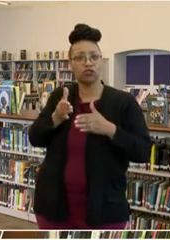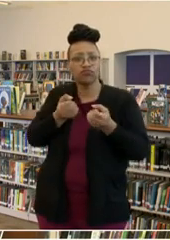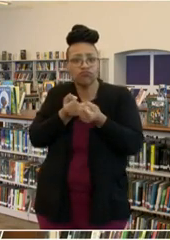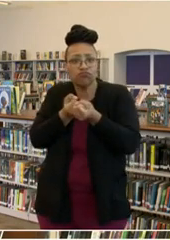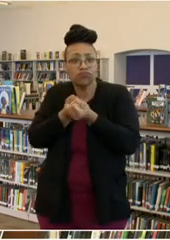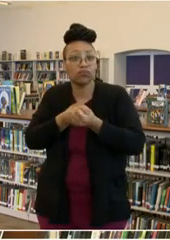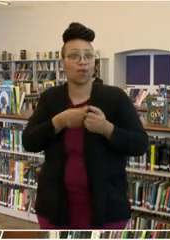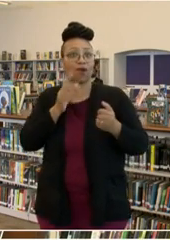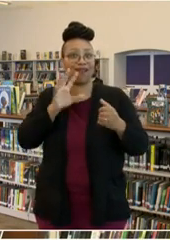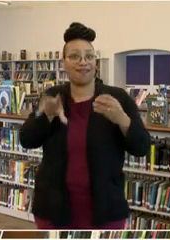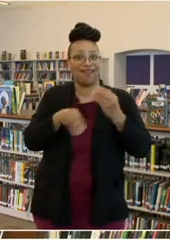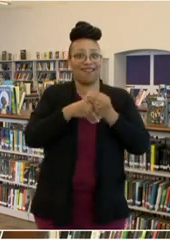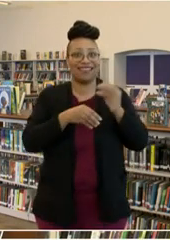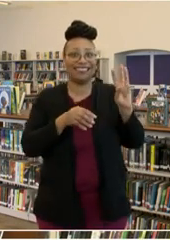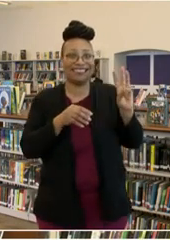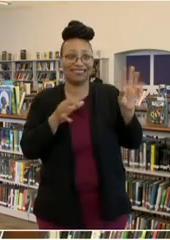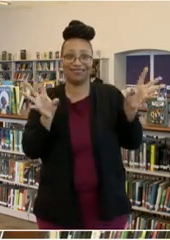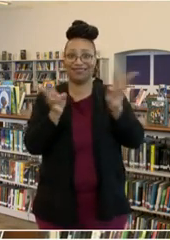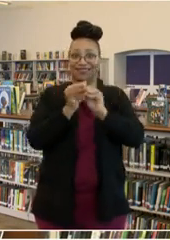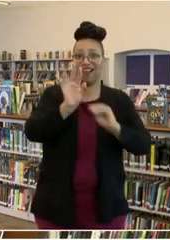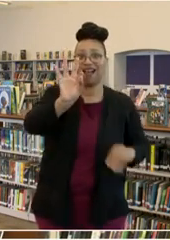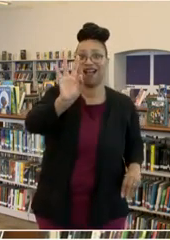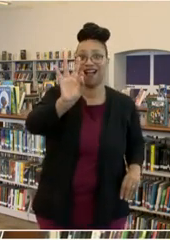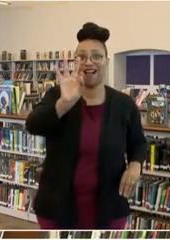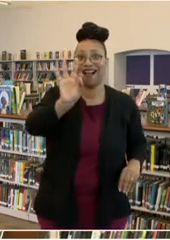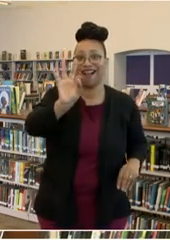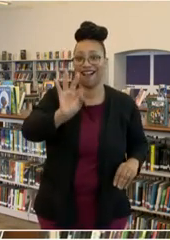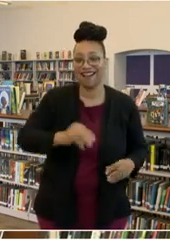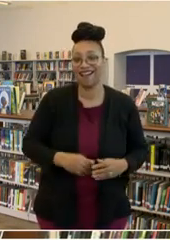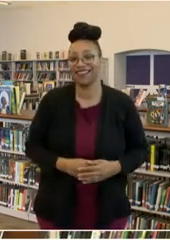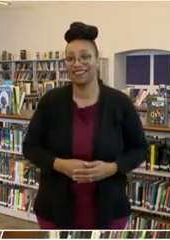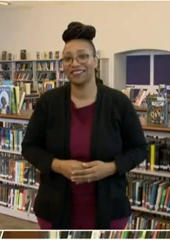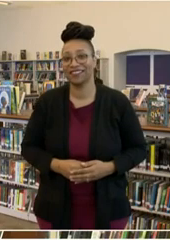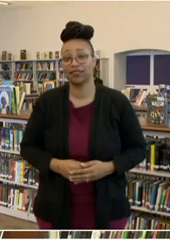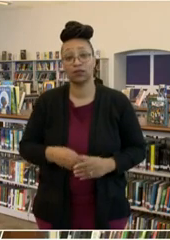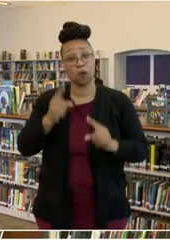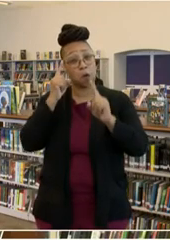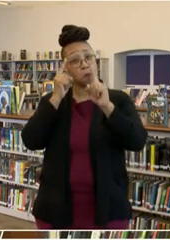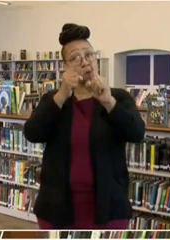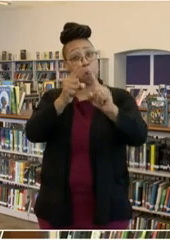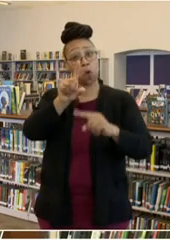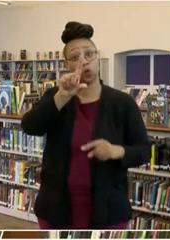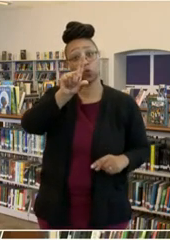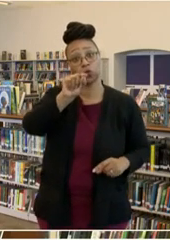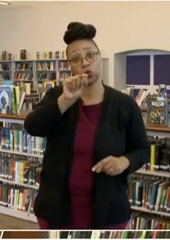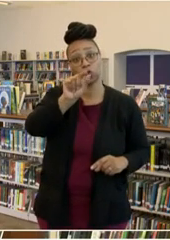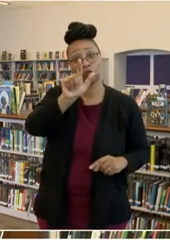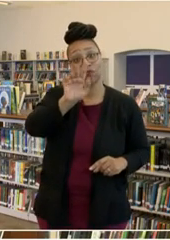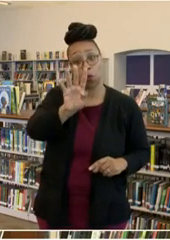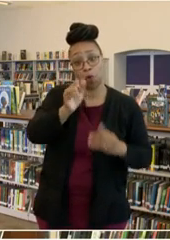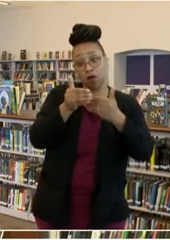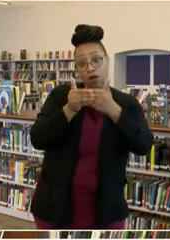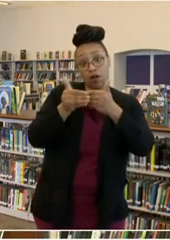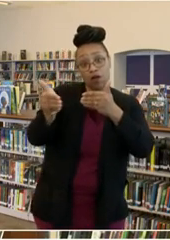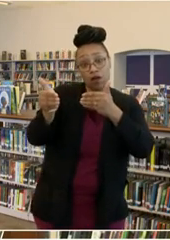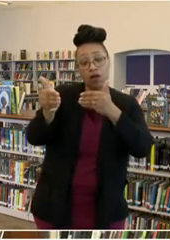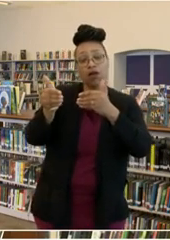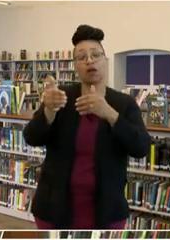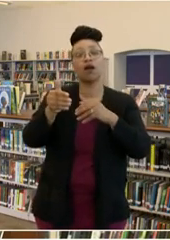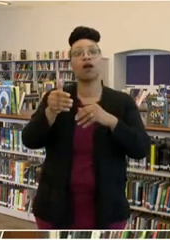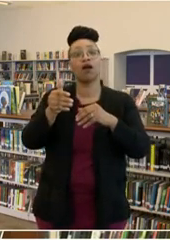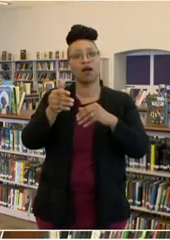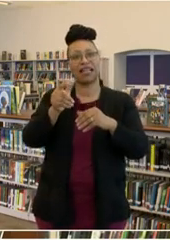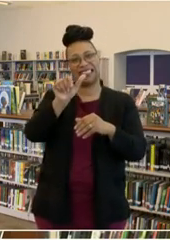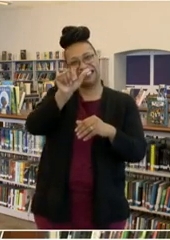serve 10,000 kids through high impact tutoring through 2024, and we're well on track